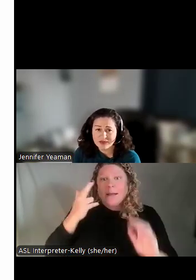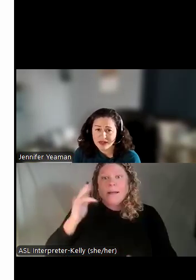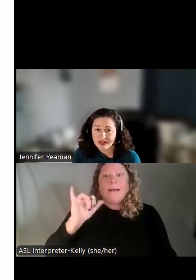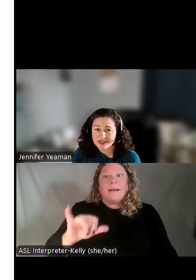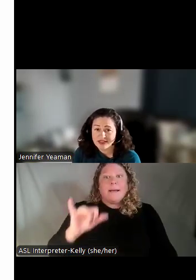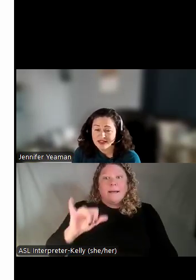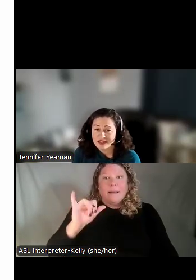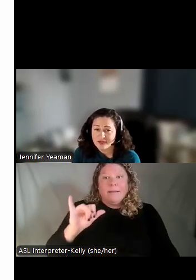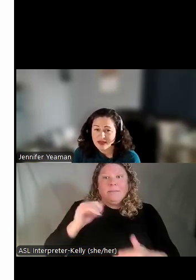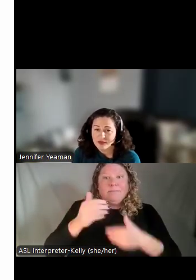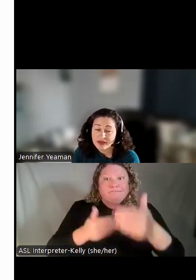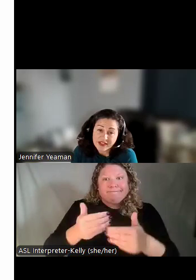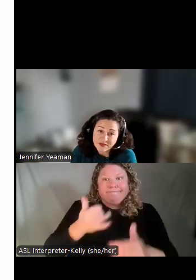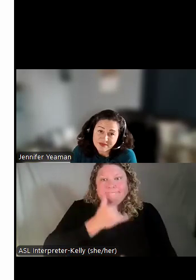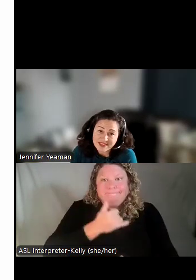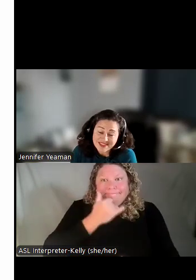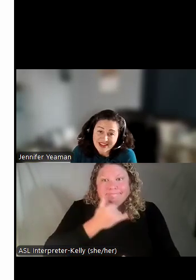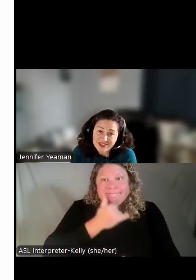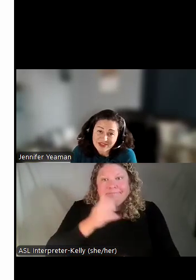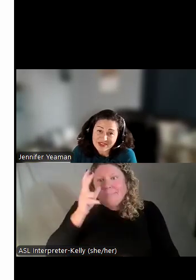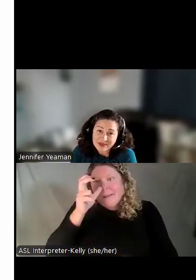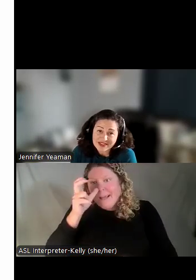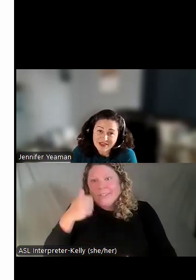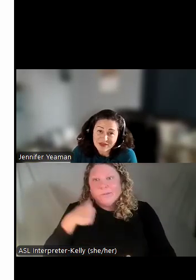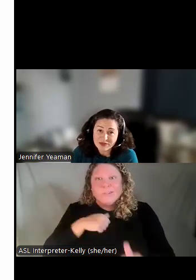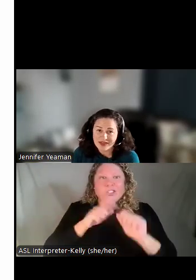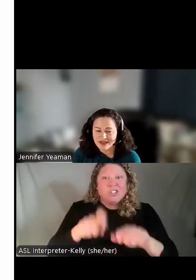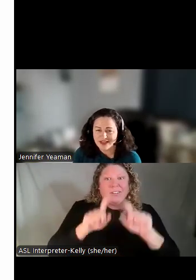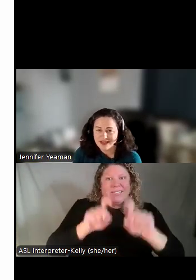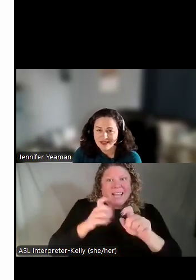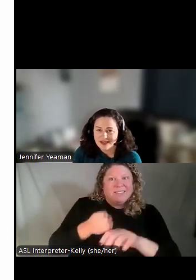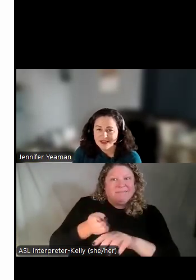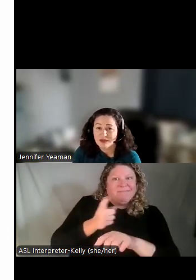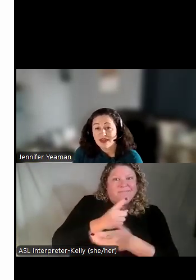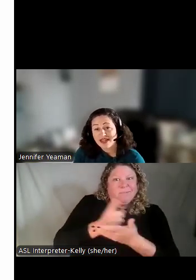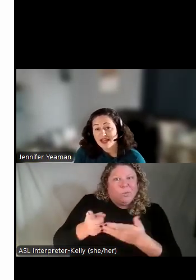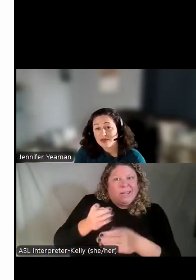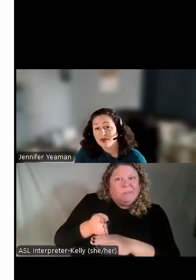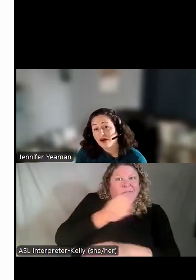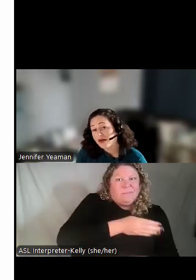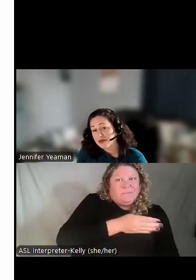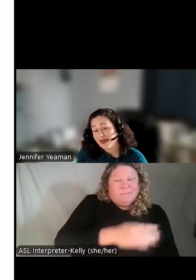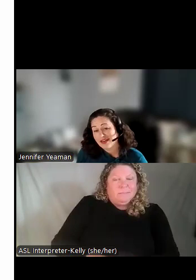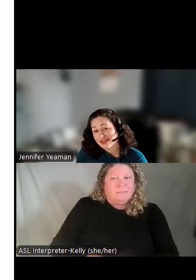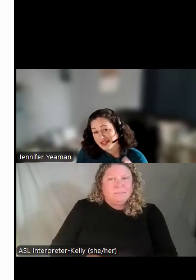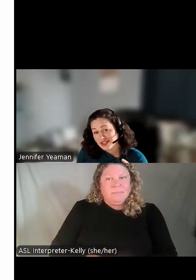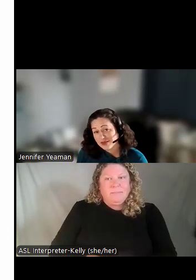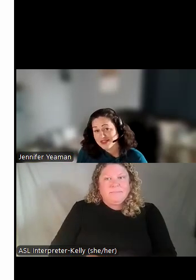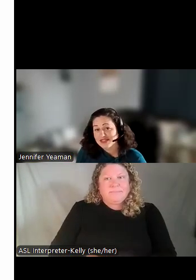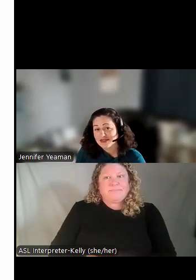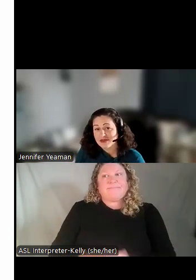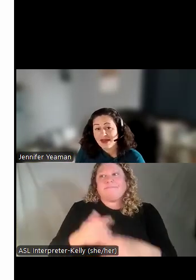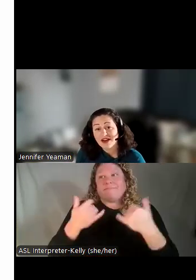the process bugs that we could have tested out during the week of our improvement event. So by that time, we were already back in our